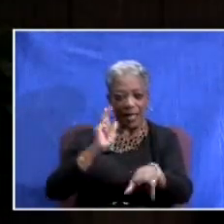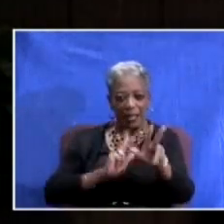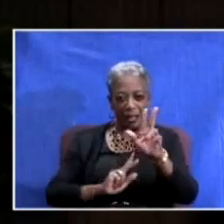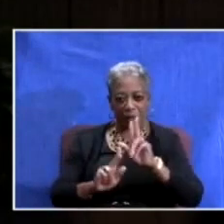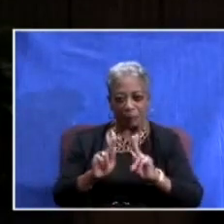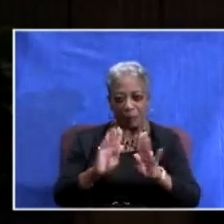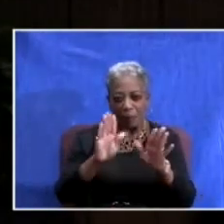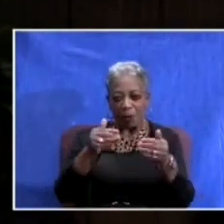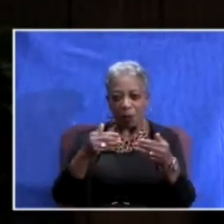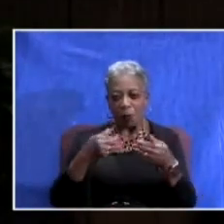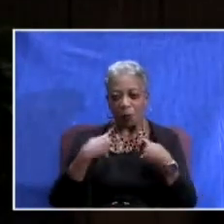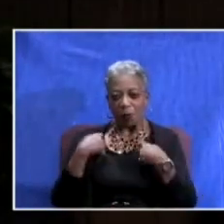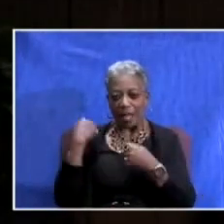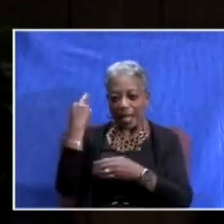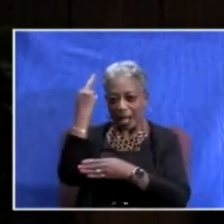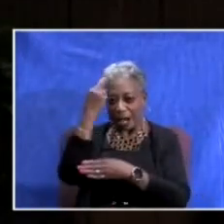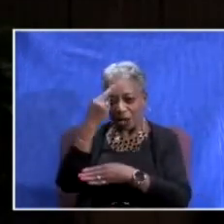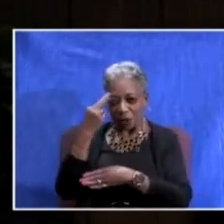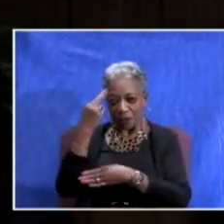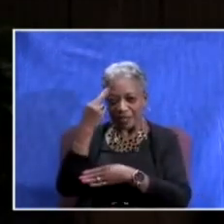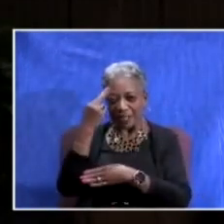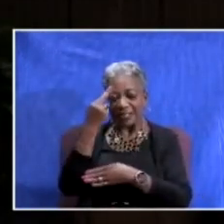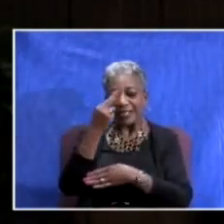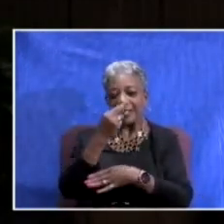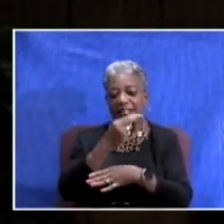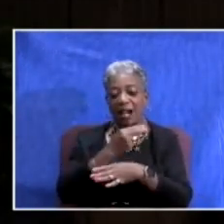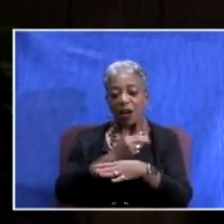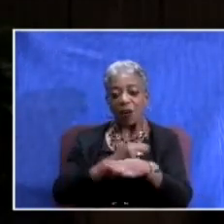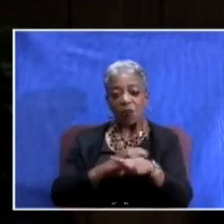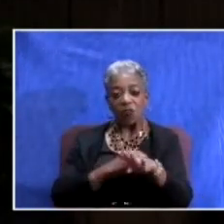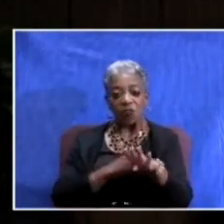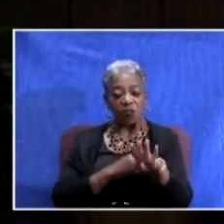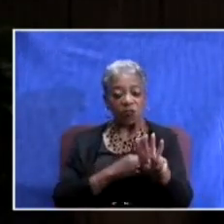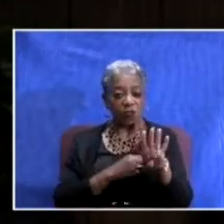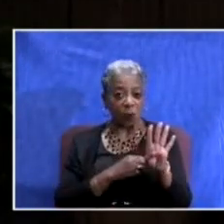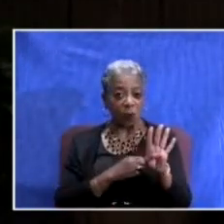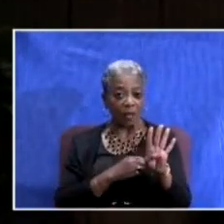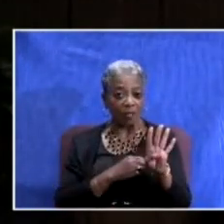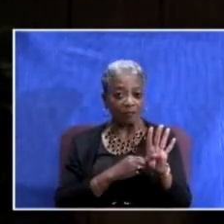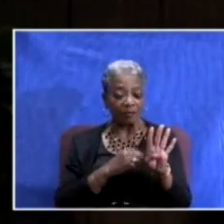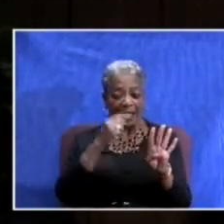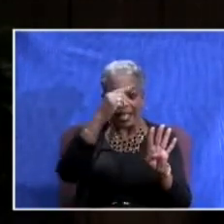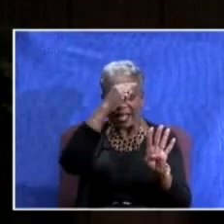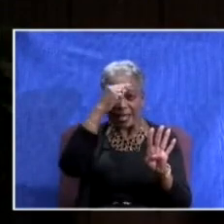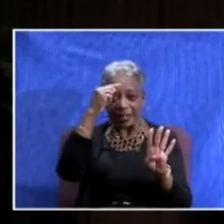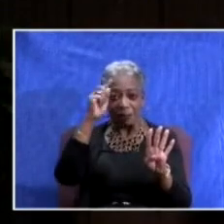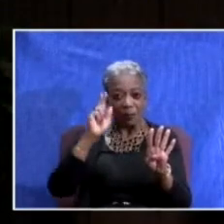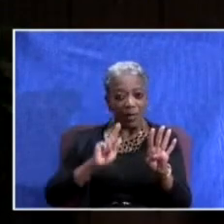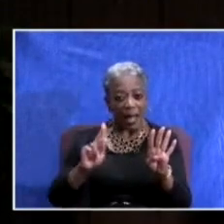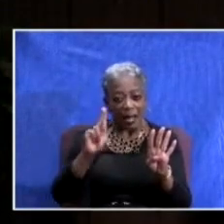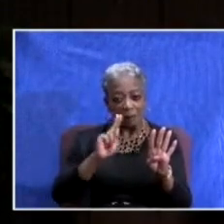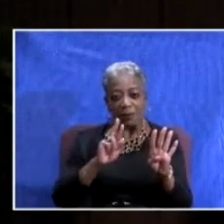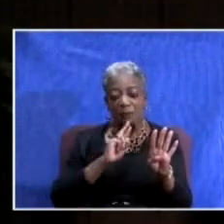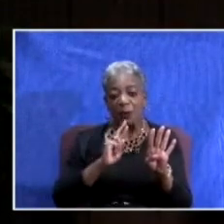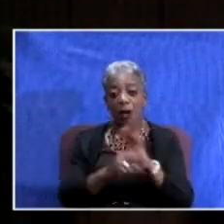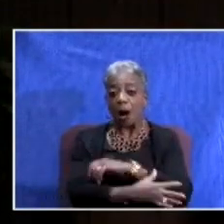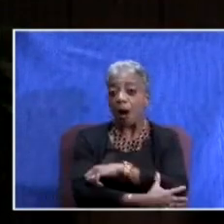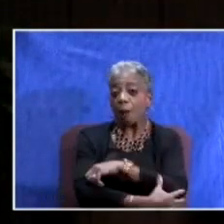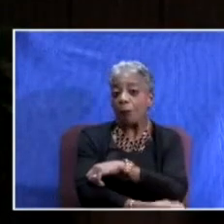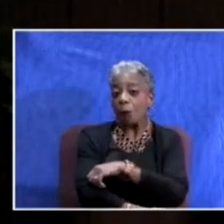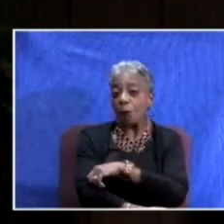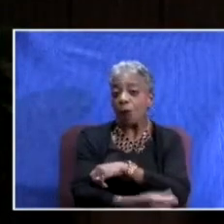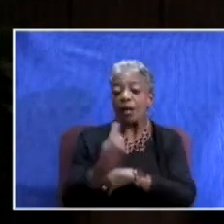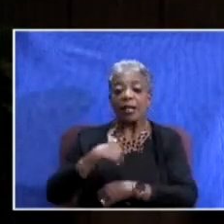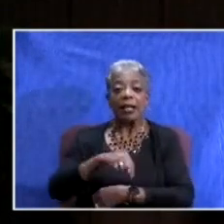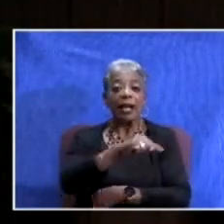have four reasons that will be given why black people are poor, and we are poor. We are